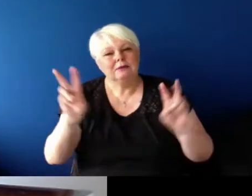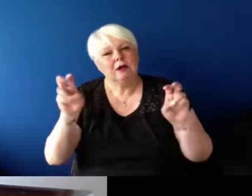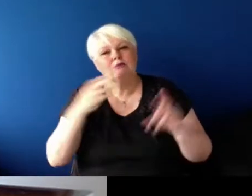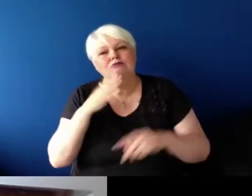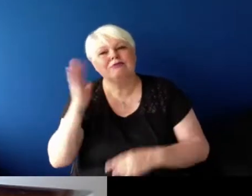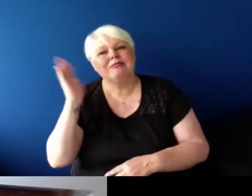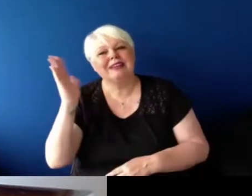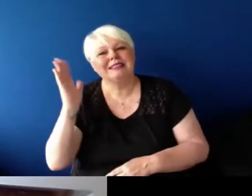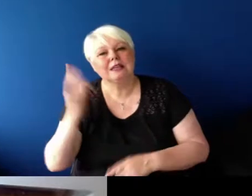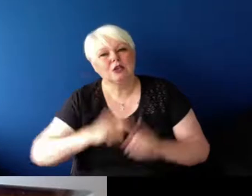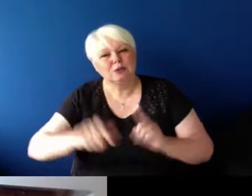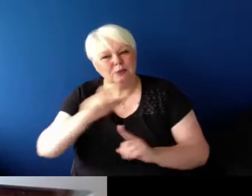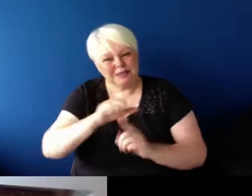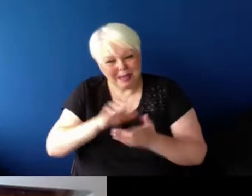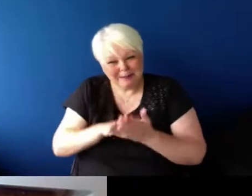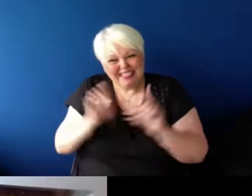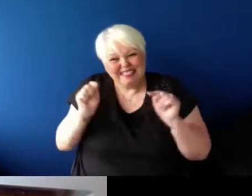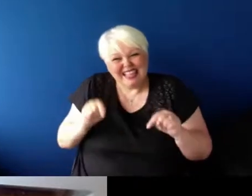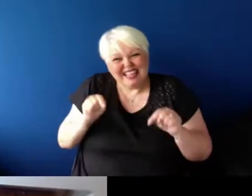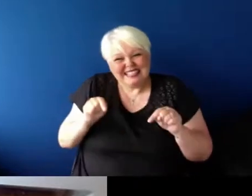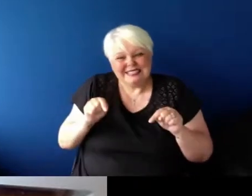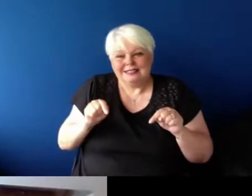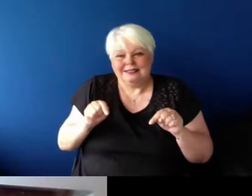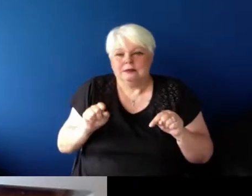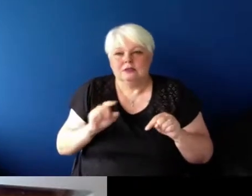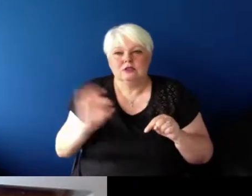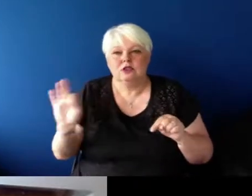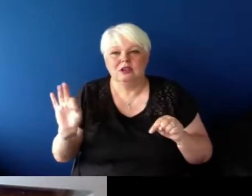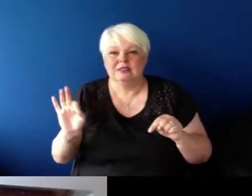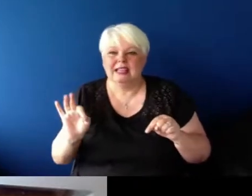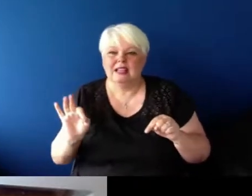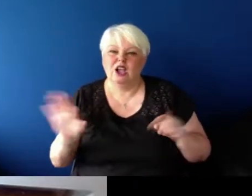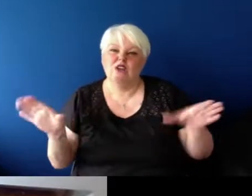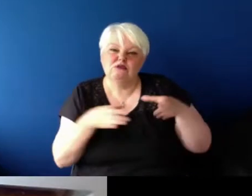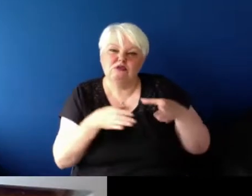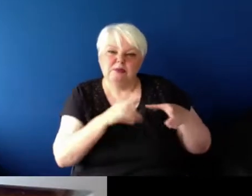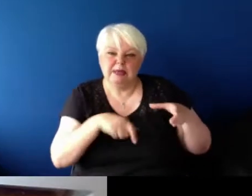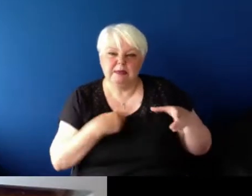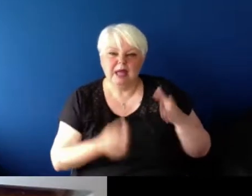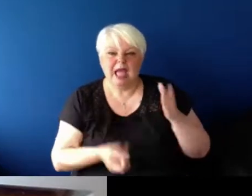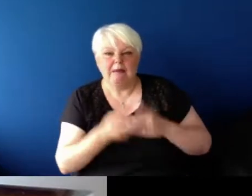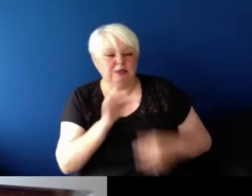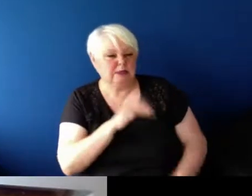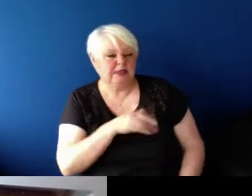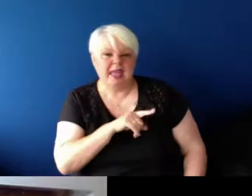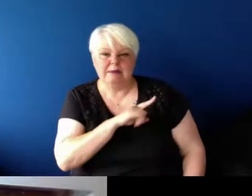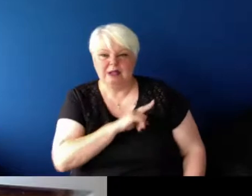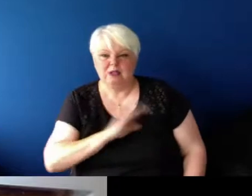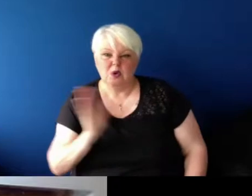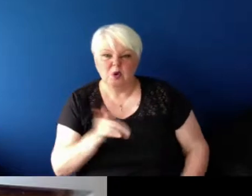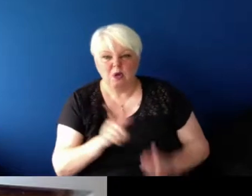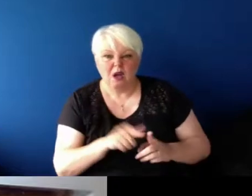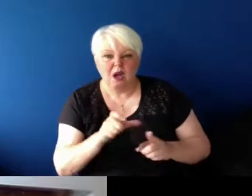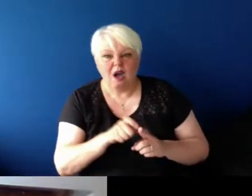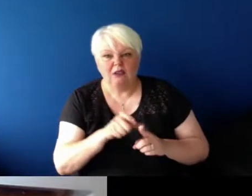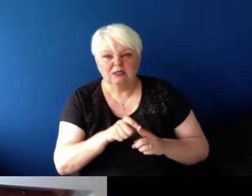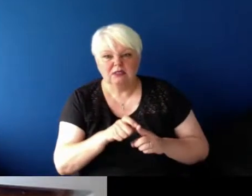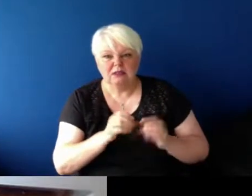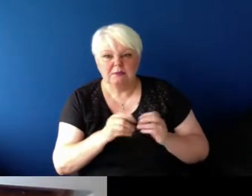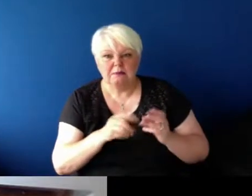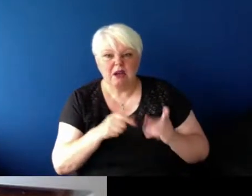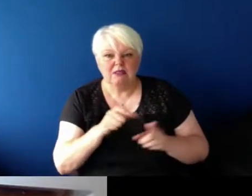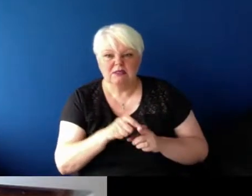So rather than saying, oh, it's just some sort of ramshackle group of people that just happen to be together because they're all, you know, oddbods, it's actually